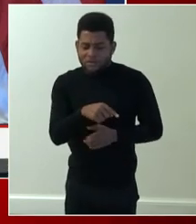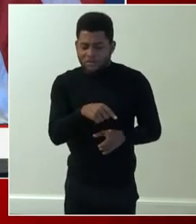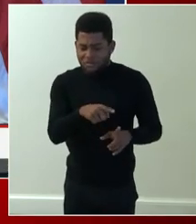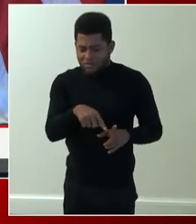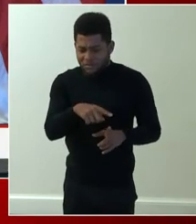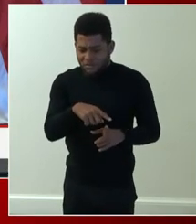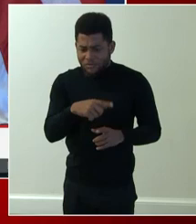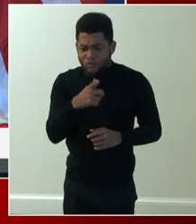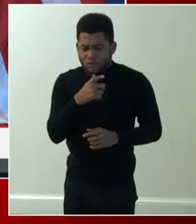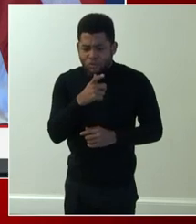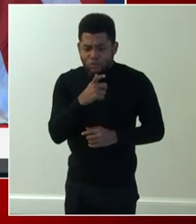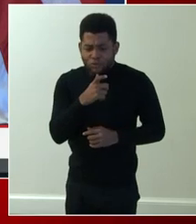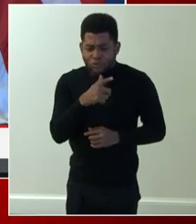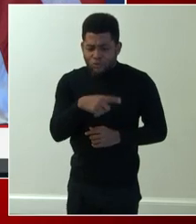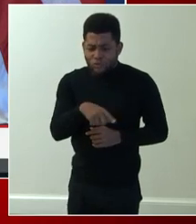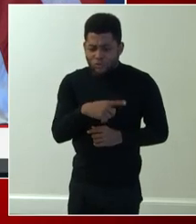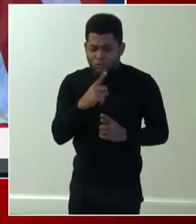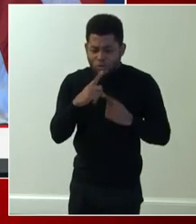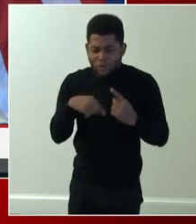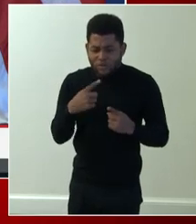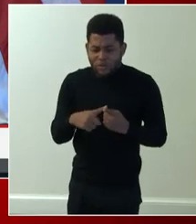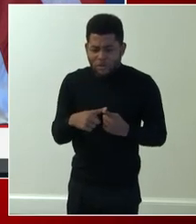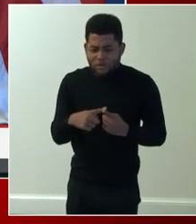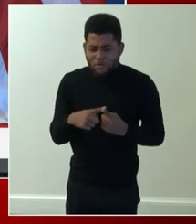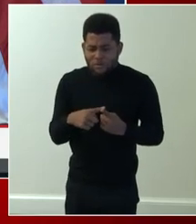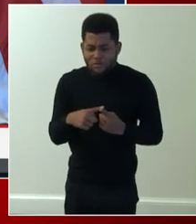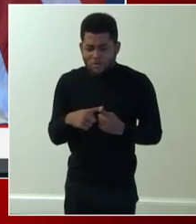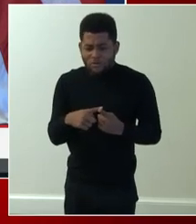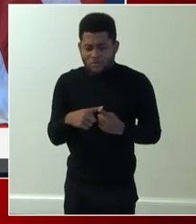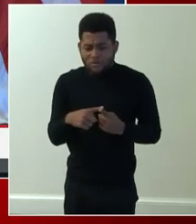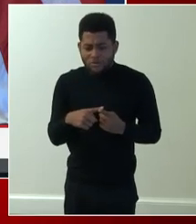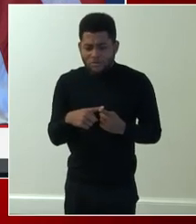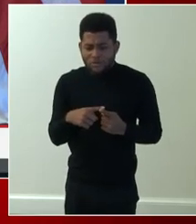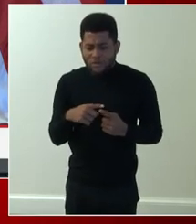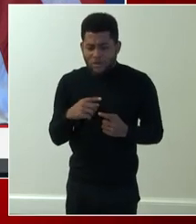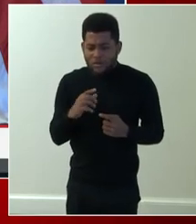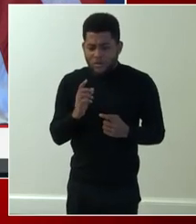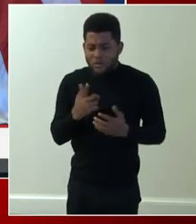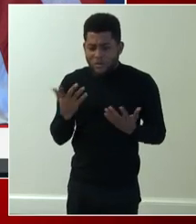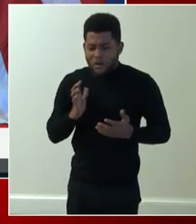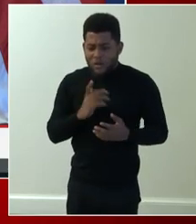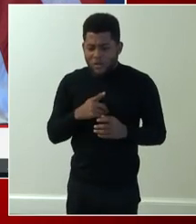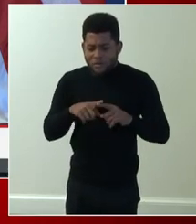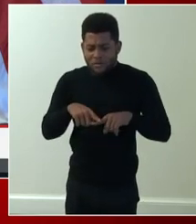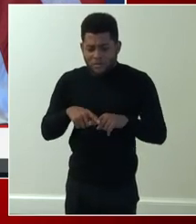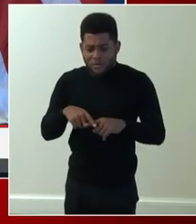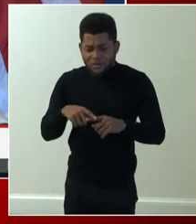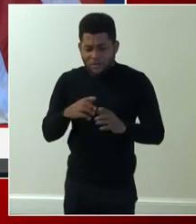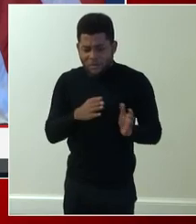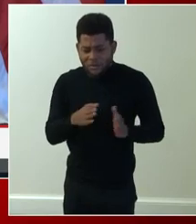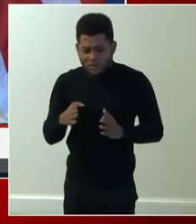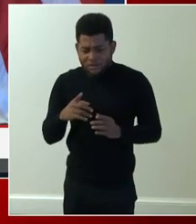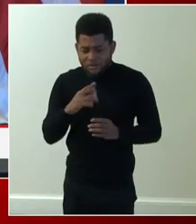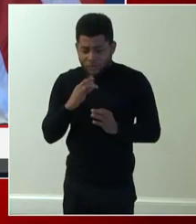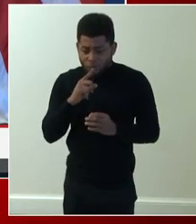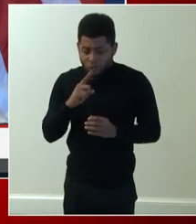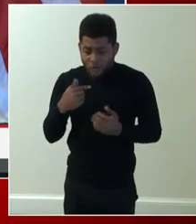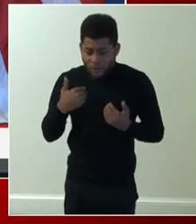to talk about what our contingency plans are if we have people who are not able to